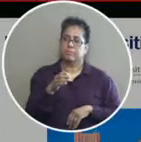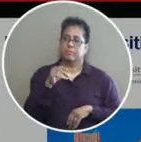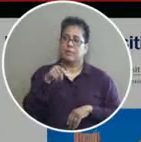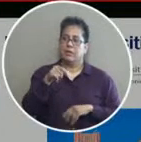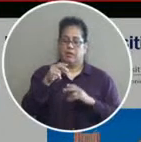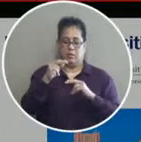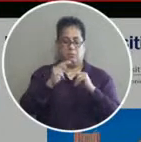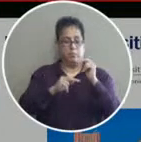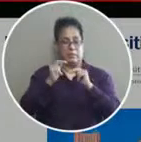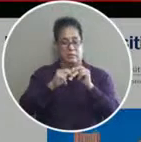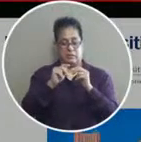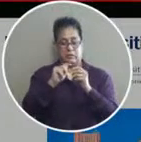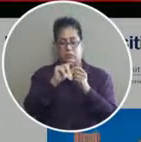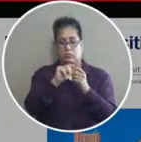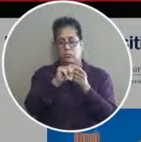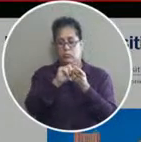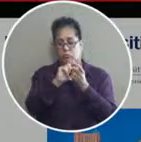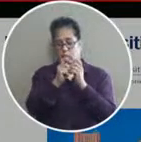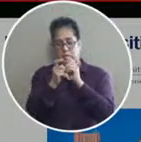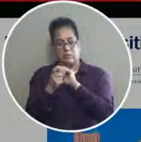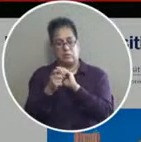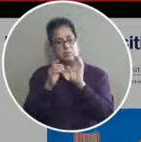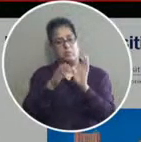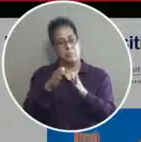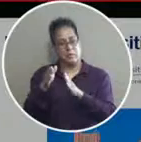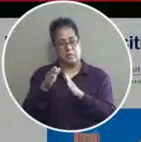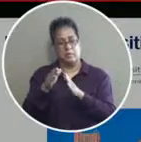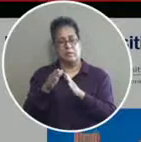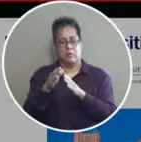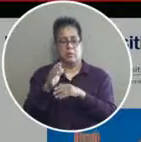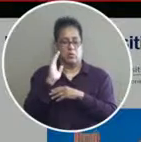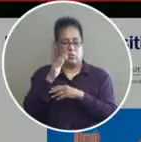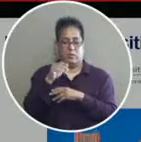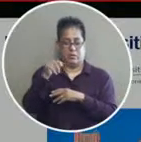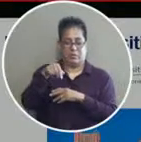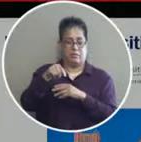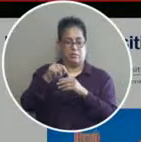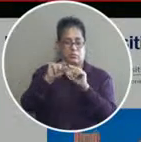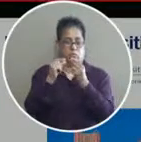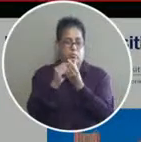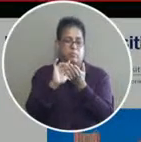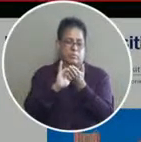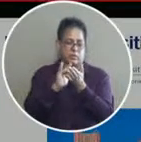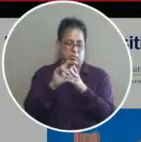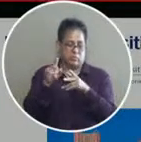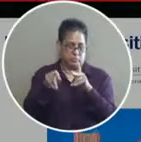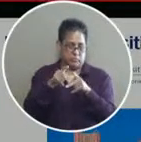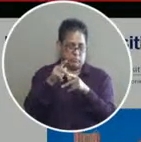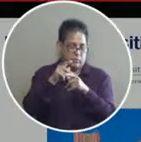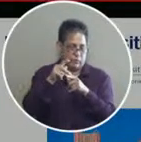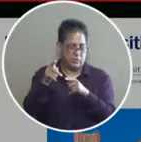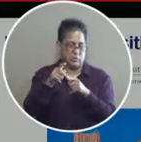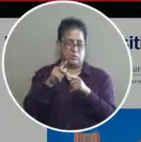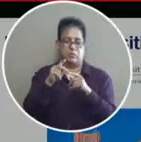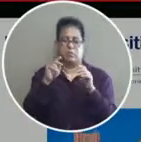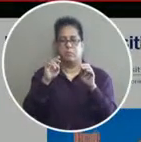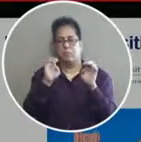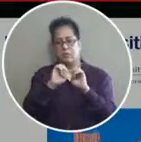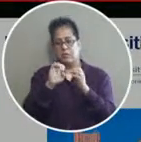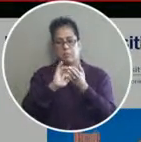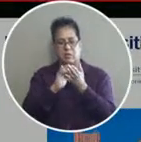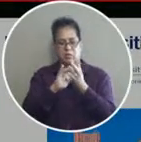In building a transition plan, we will be tasking this group of medical professionals and emergency